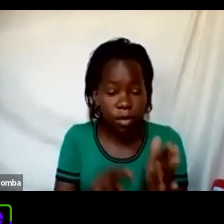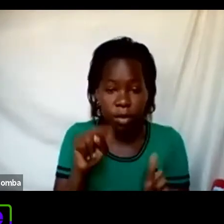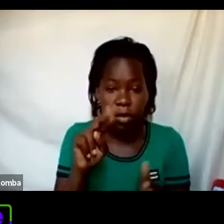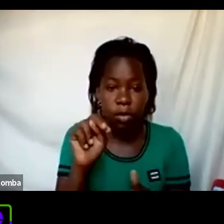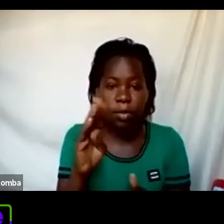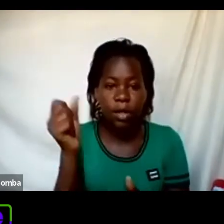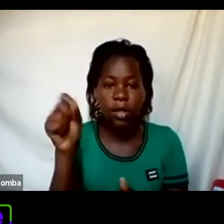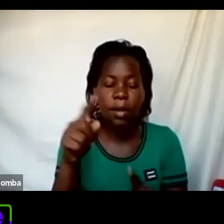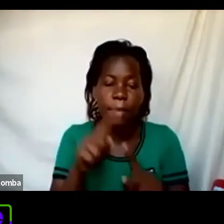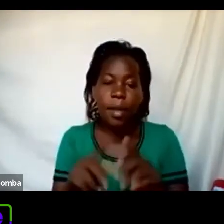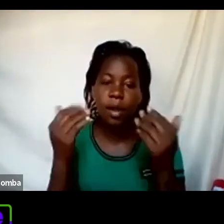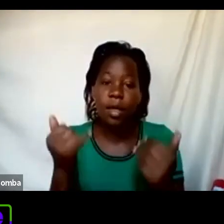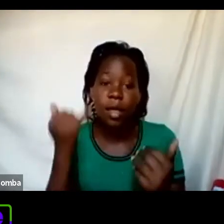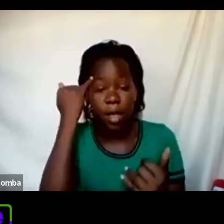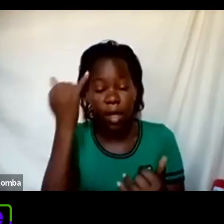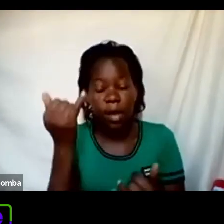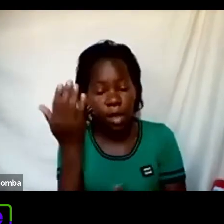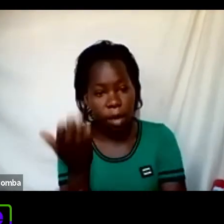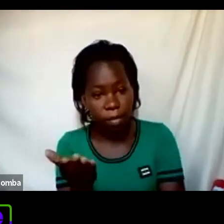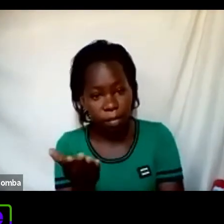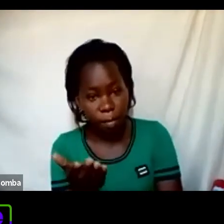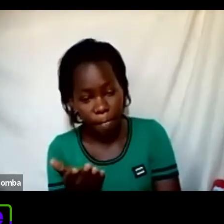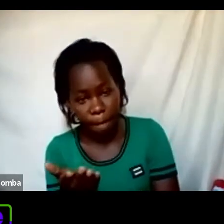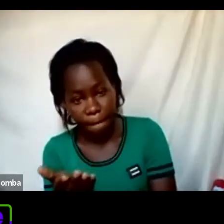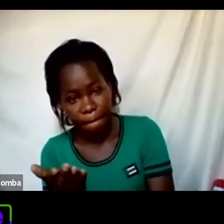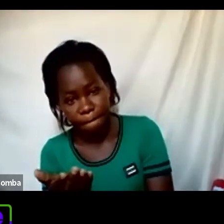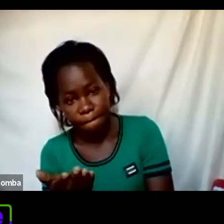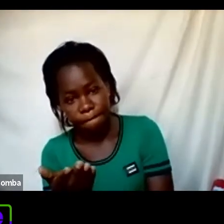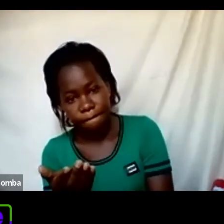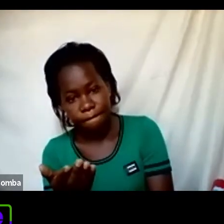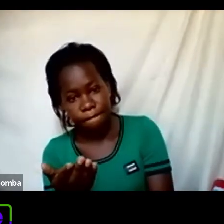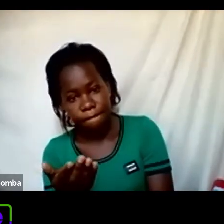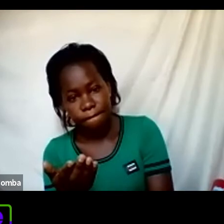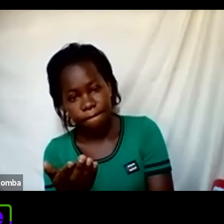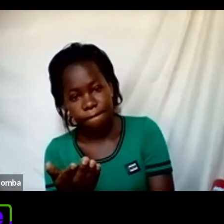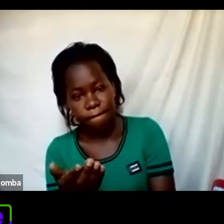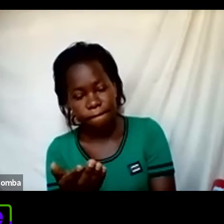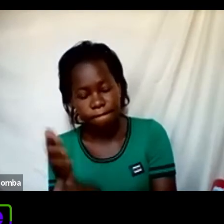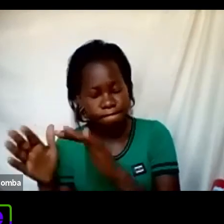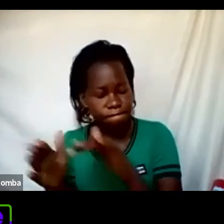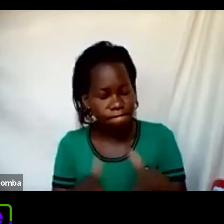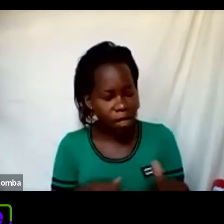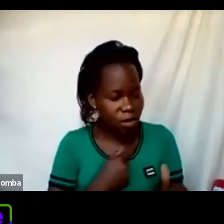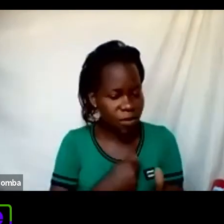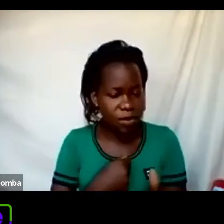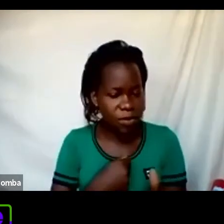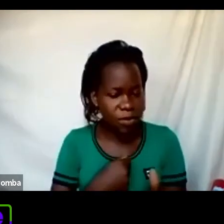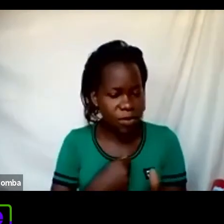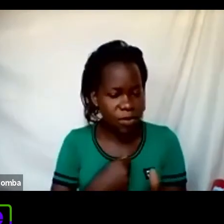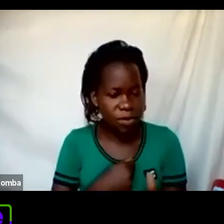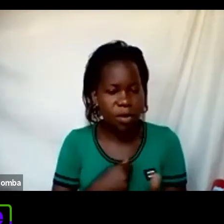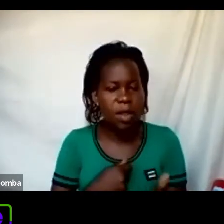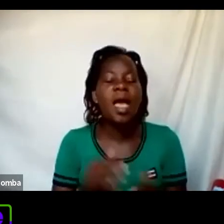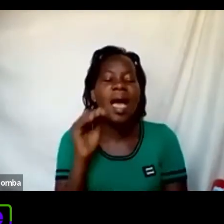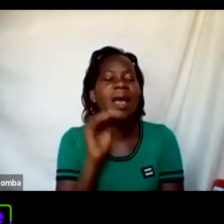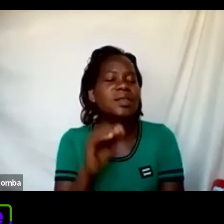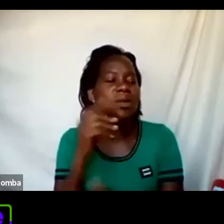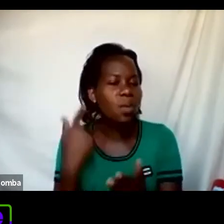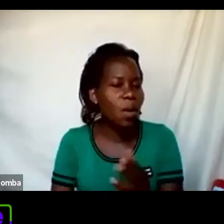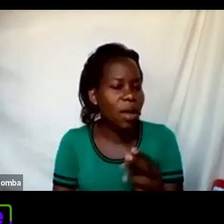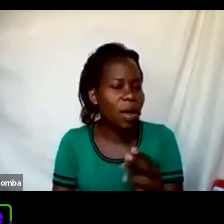ideas are being looked at in the background by our team. And the next phase is to take those ideas to what we're